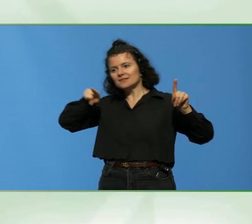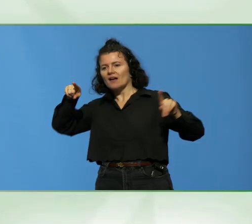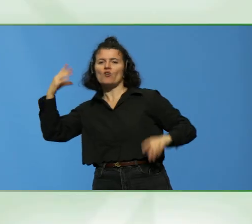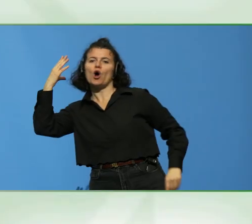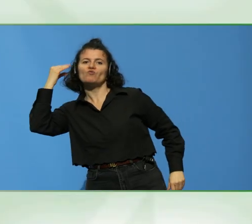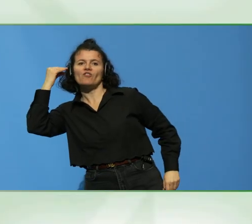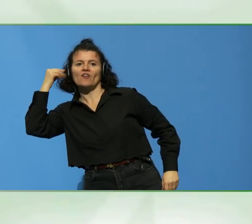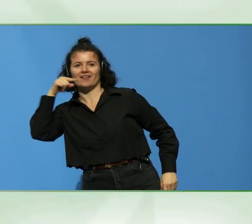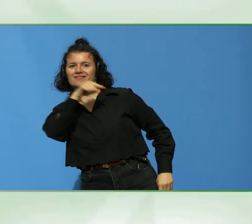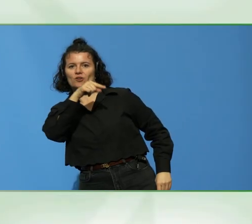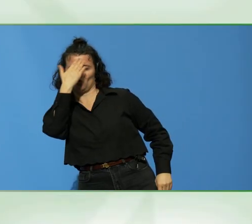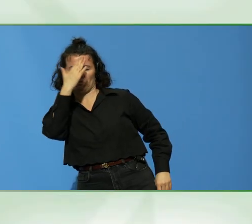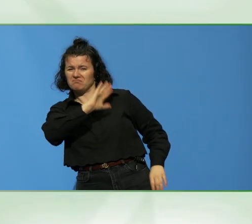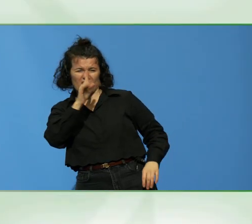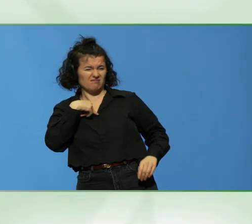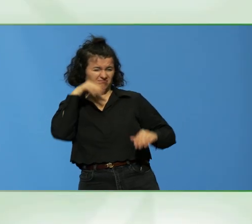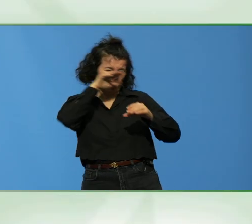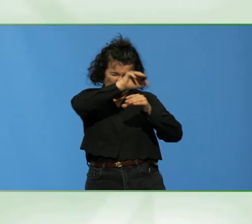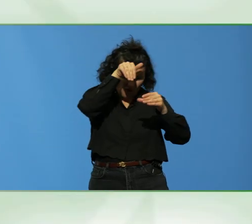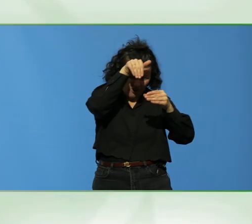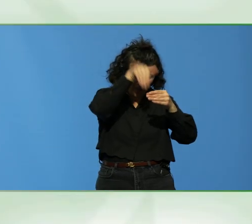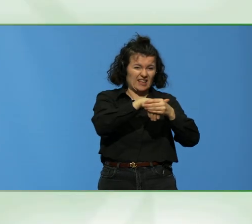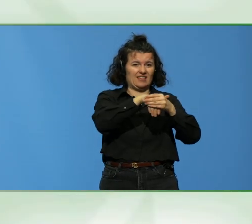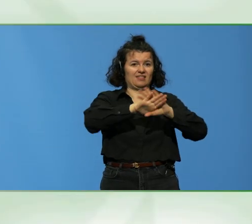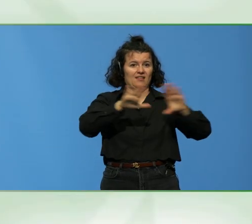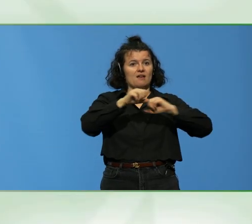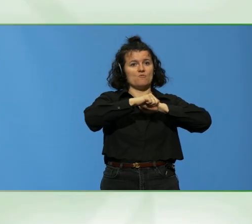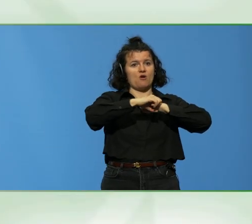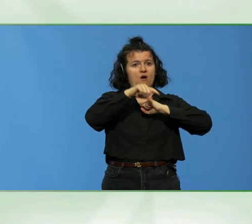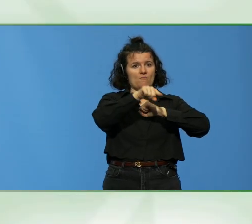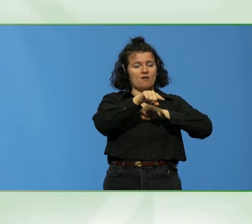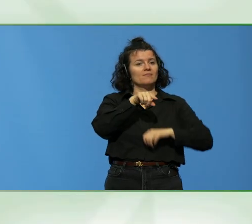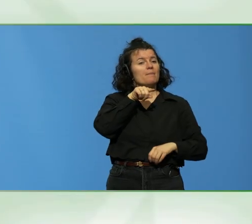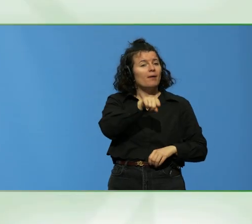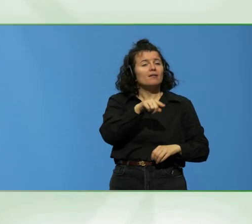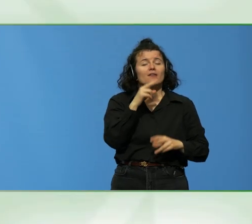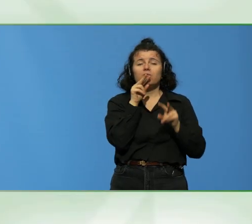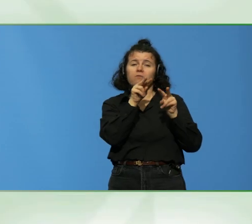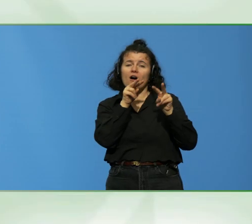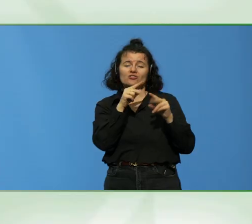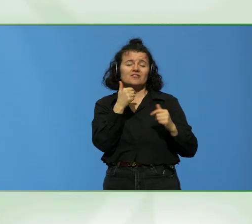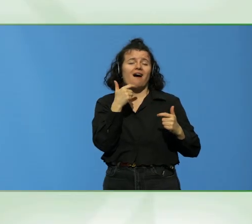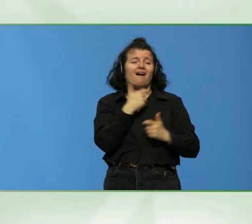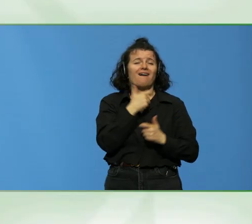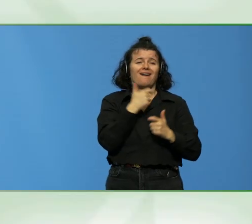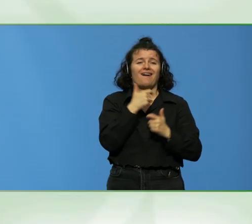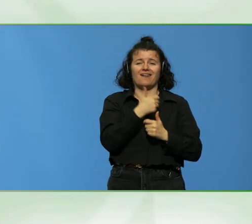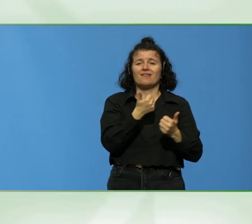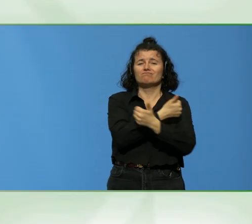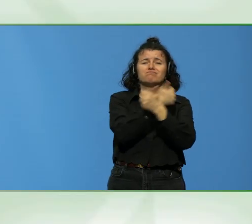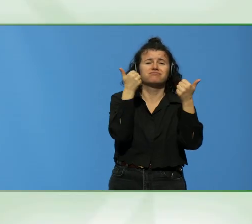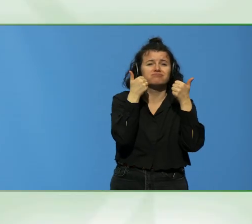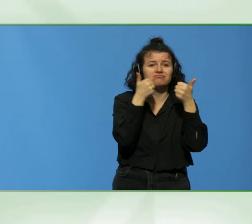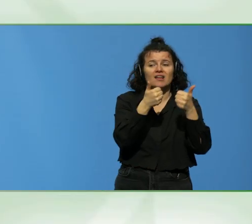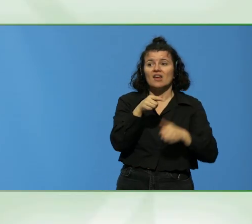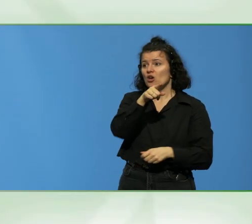the best thing about this advert is it is so funny. So that's a great example if anybody wants some inspiration or to see some